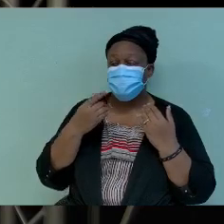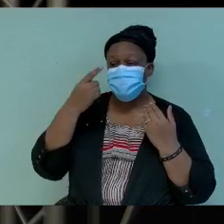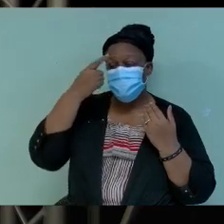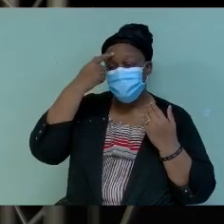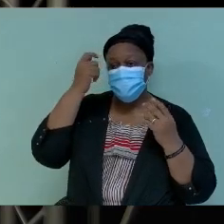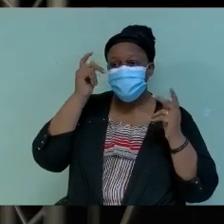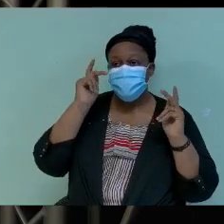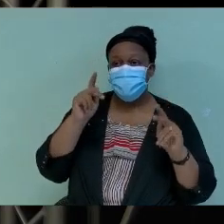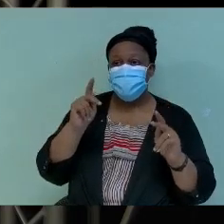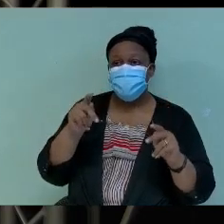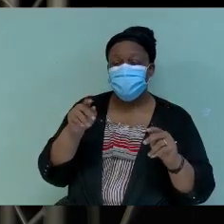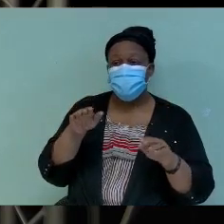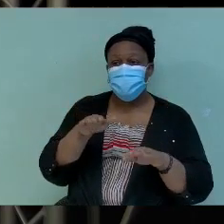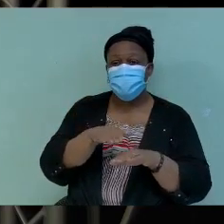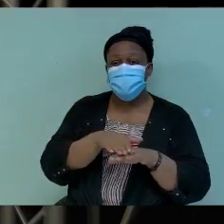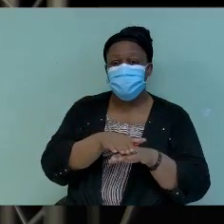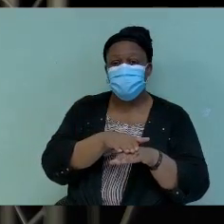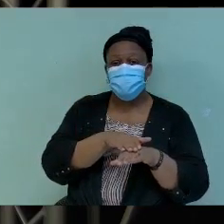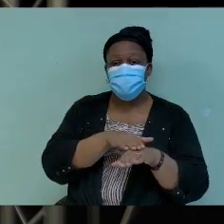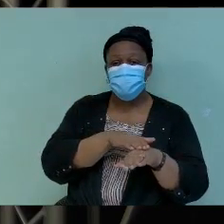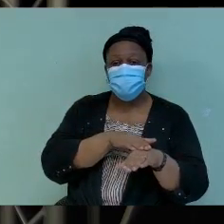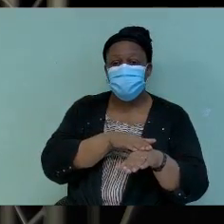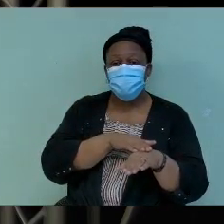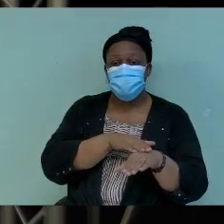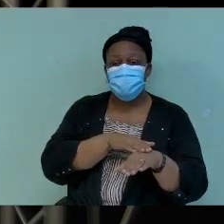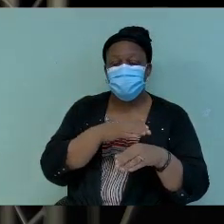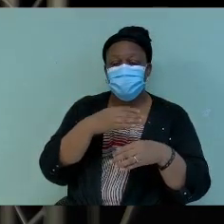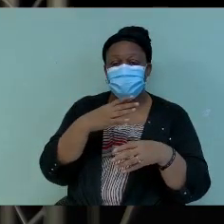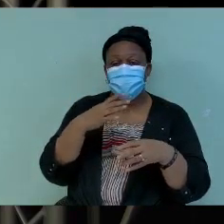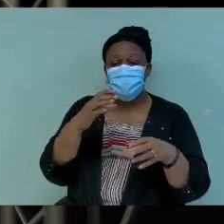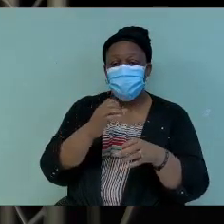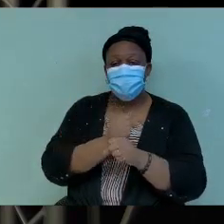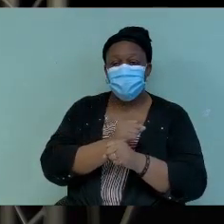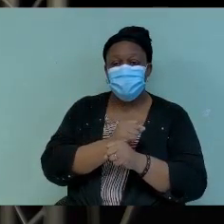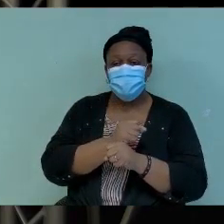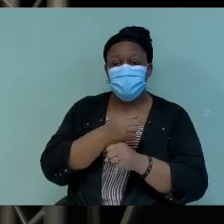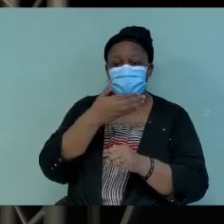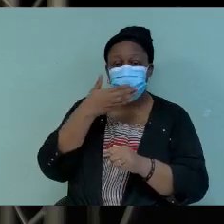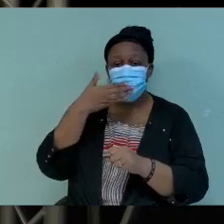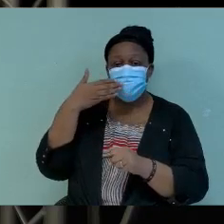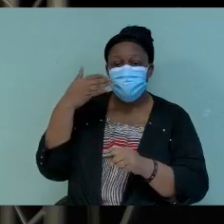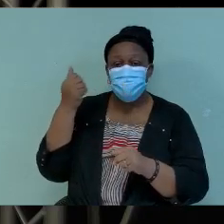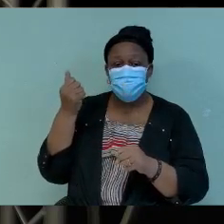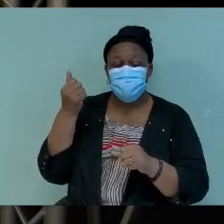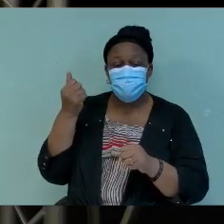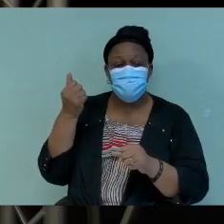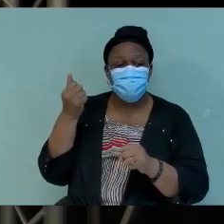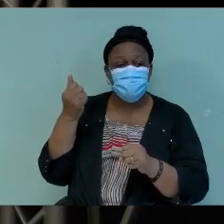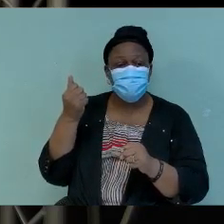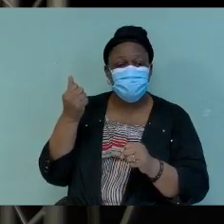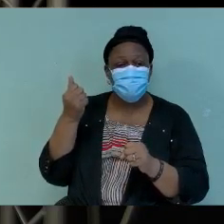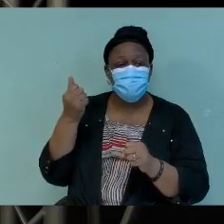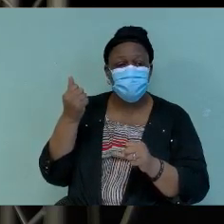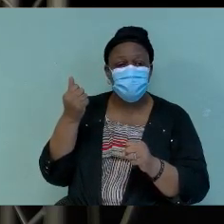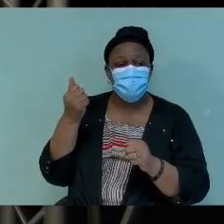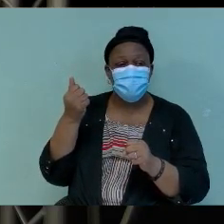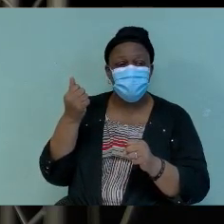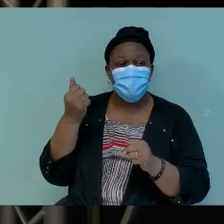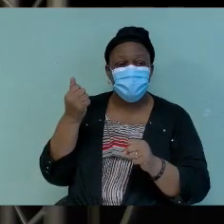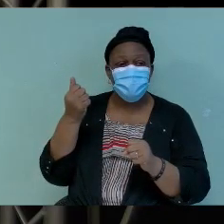am confused, but some of the things I hear after the reports are given, and I need